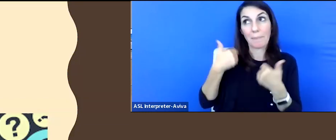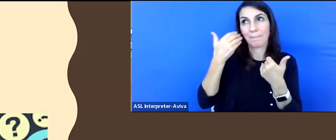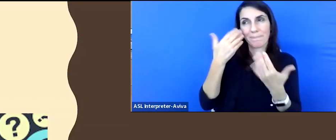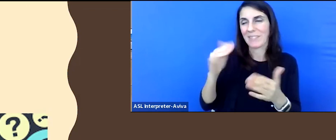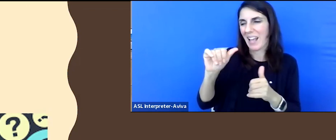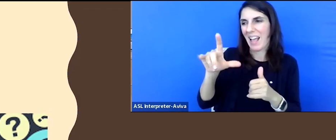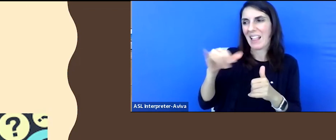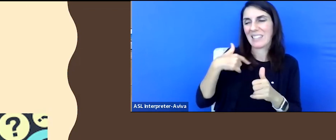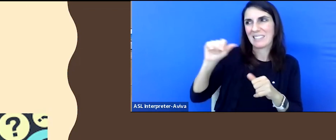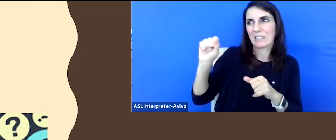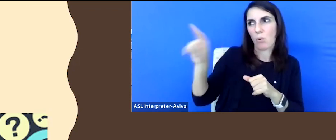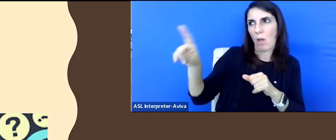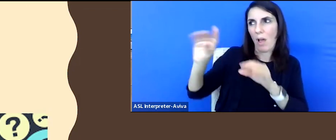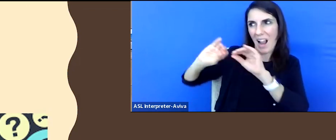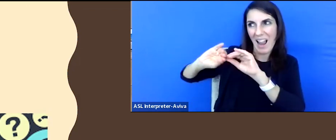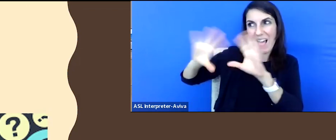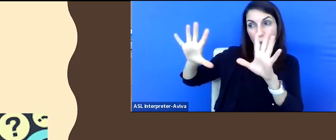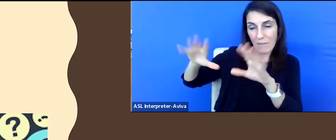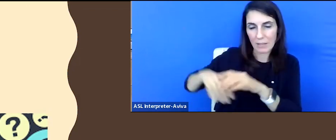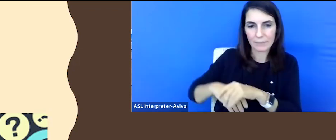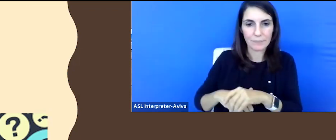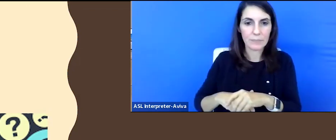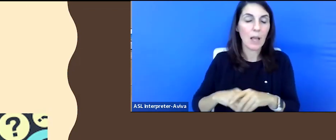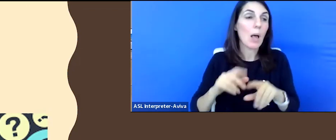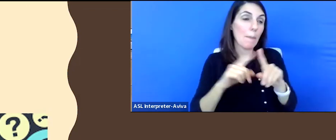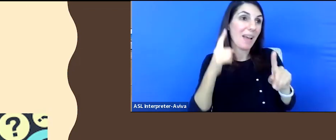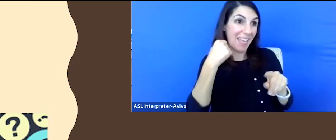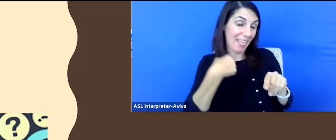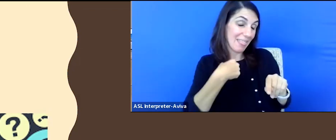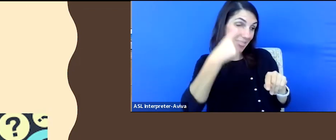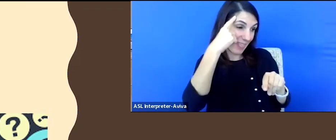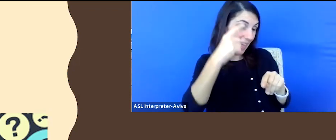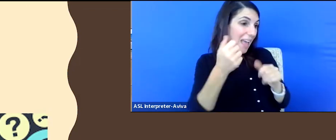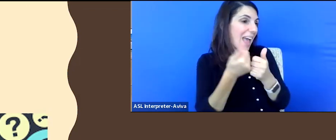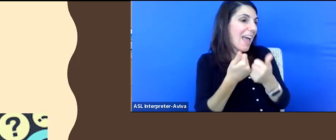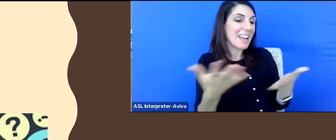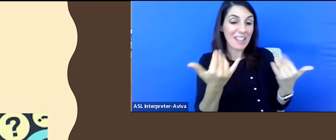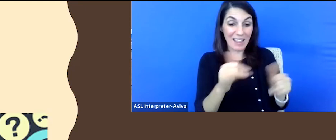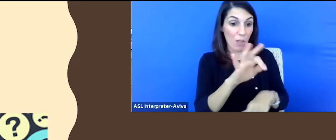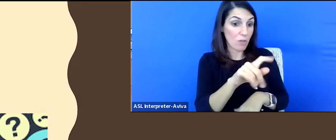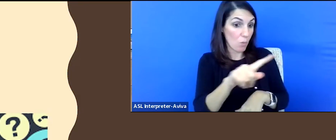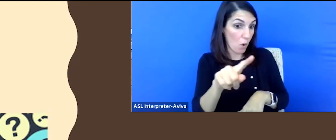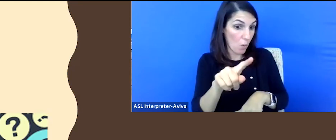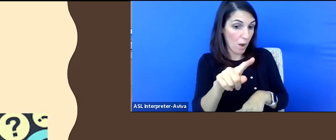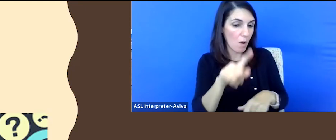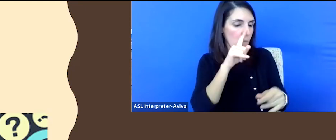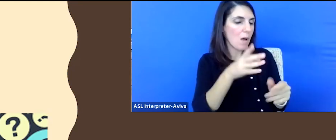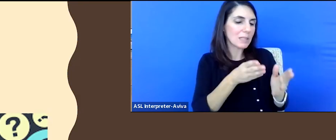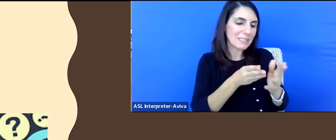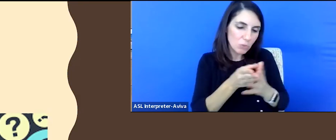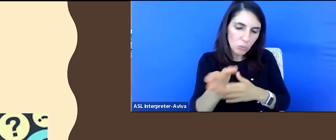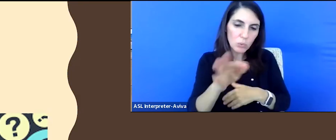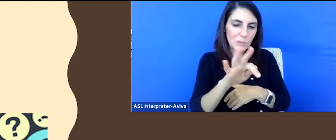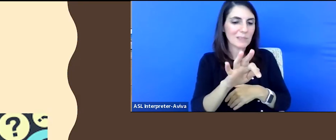it, but that was my understanding. Anything that would go through the 911 now will go through the text